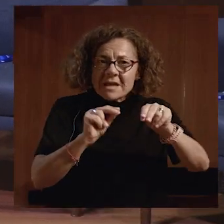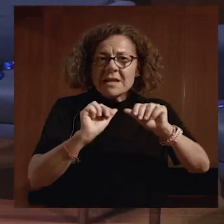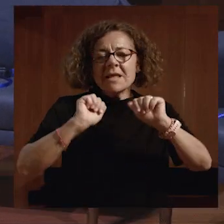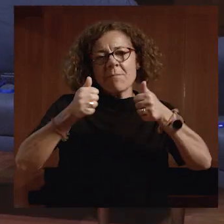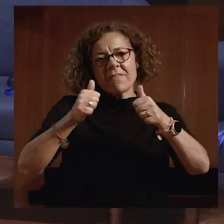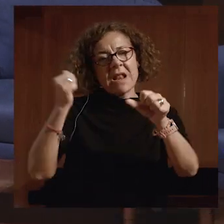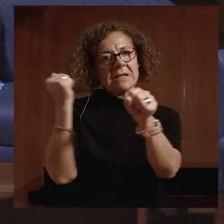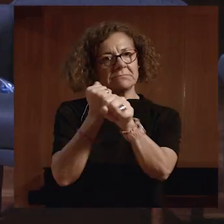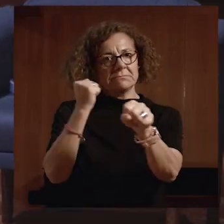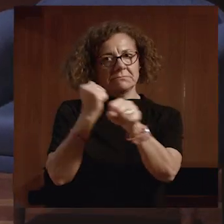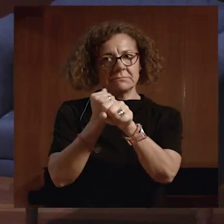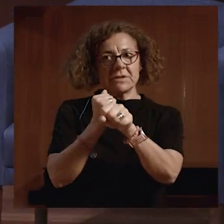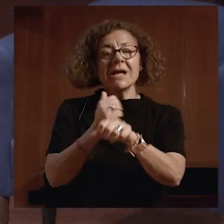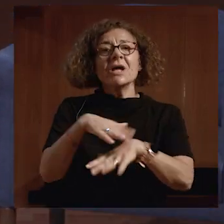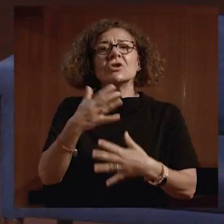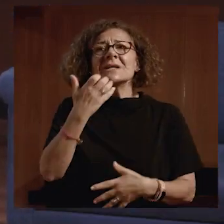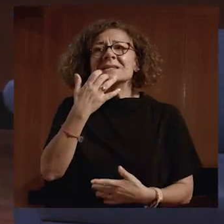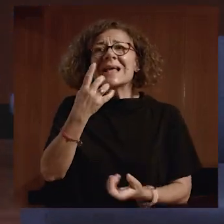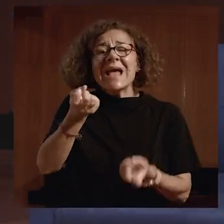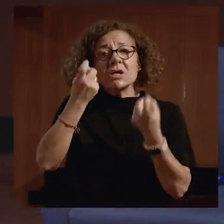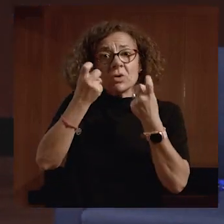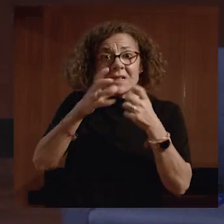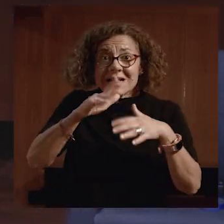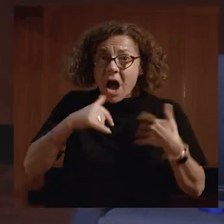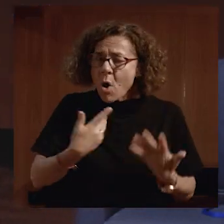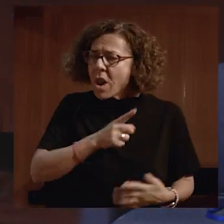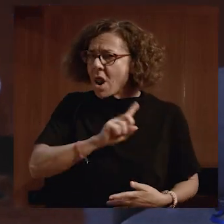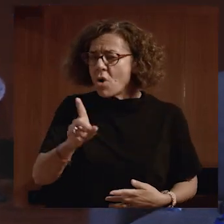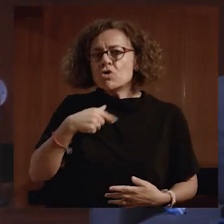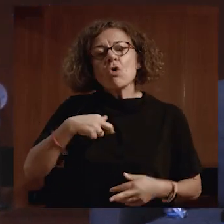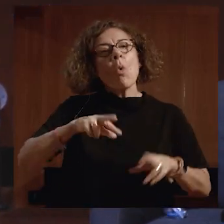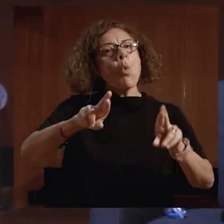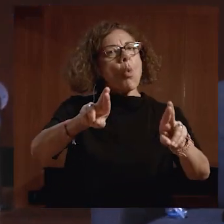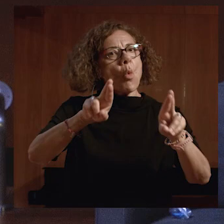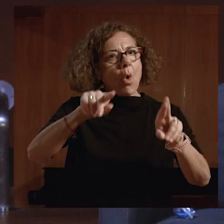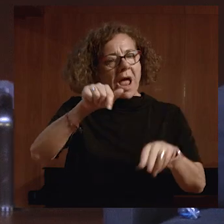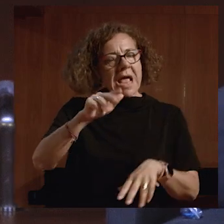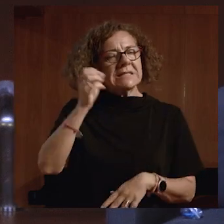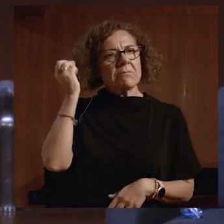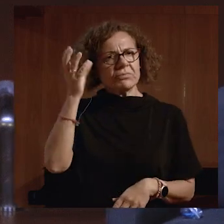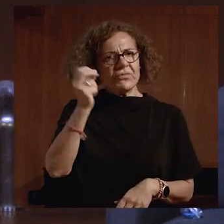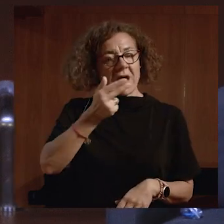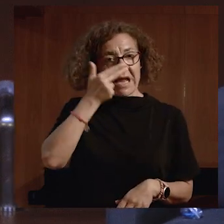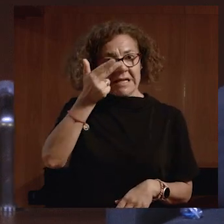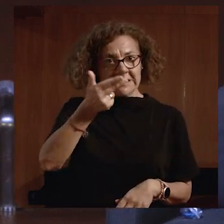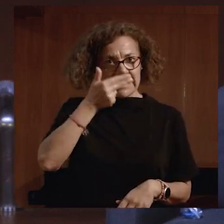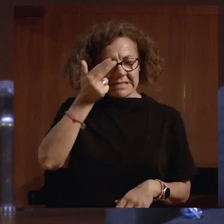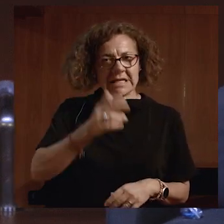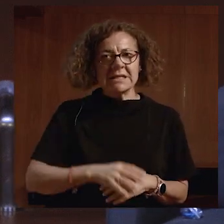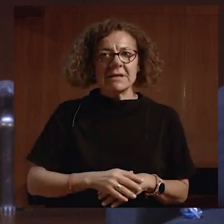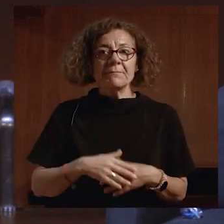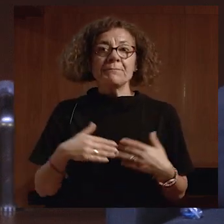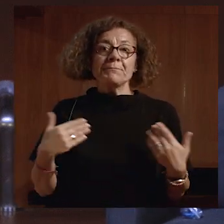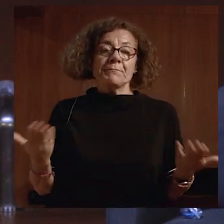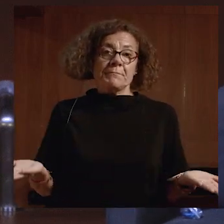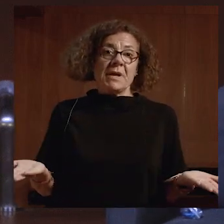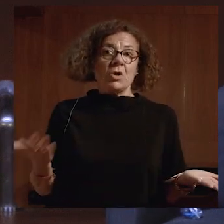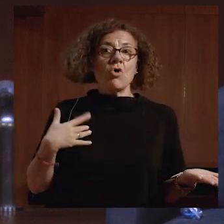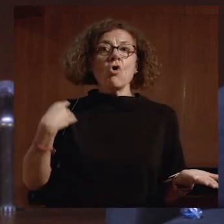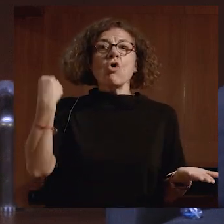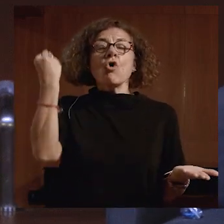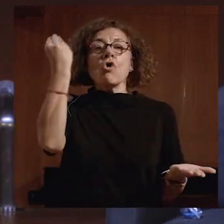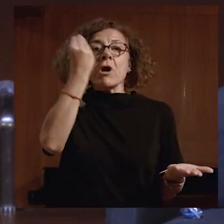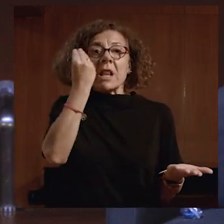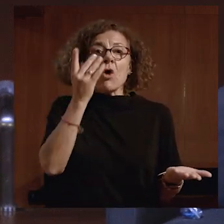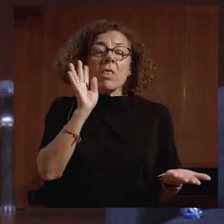students, I hope there's still something interesting, but maybe it's not an apology because I think it's really important to just for me to